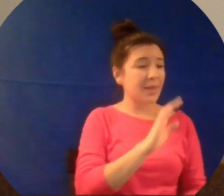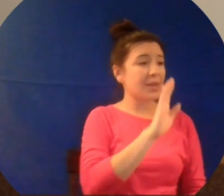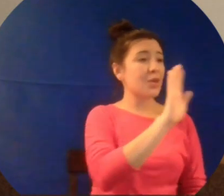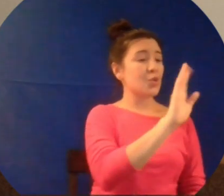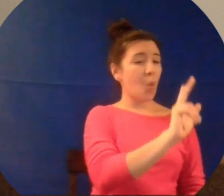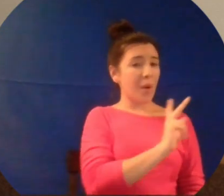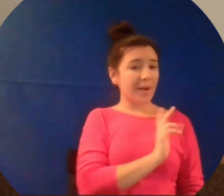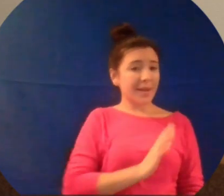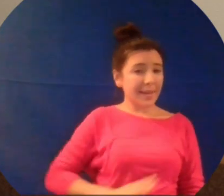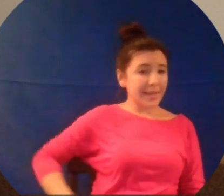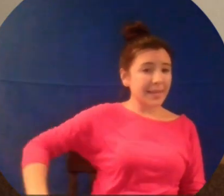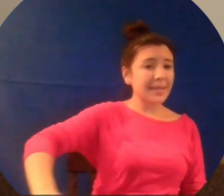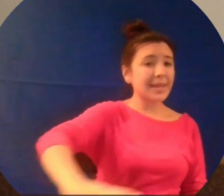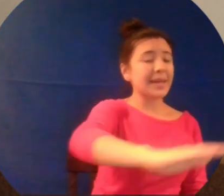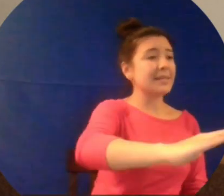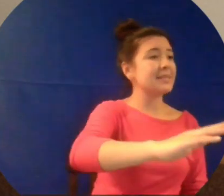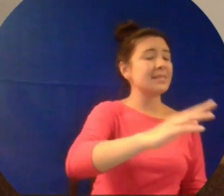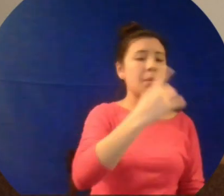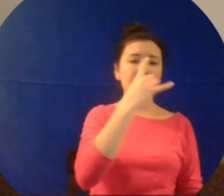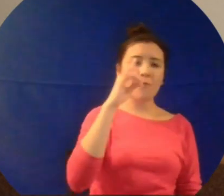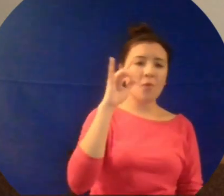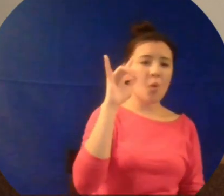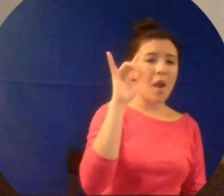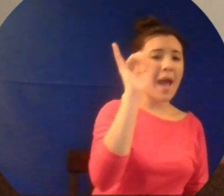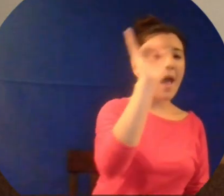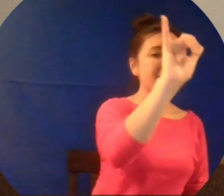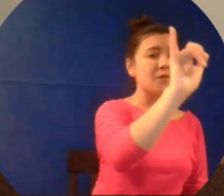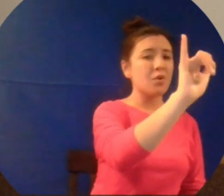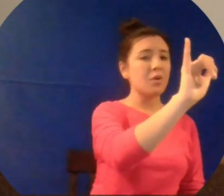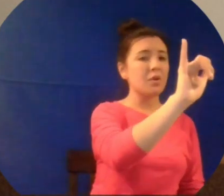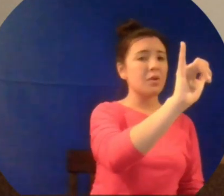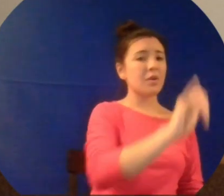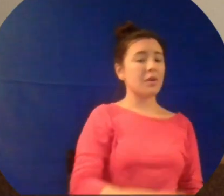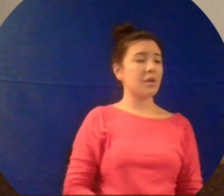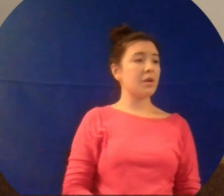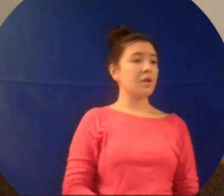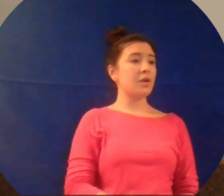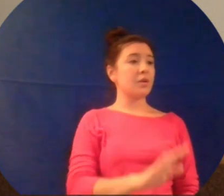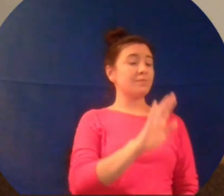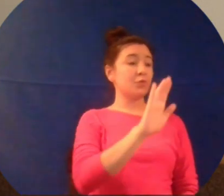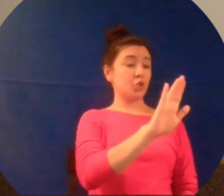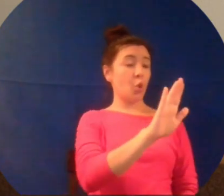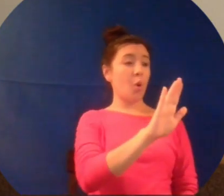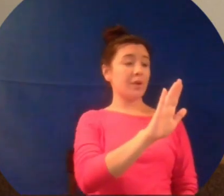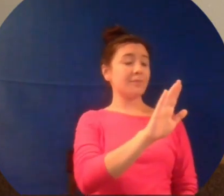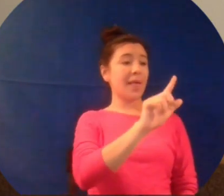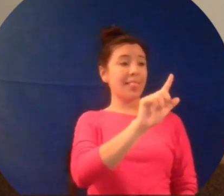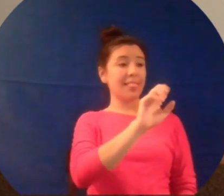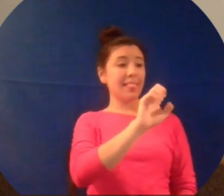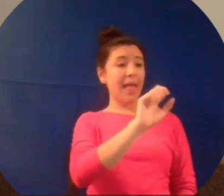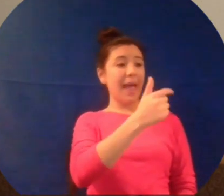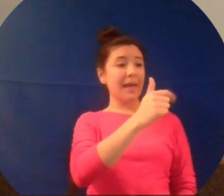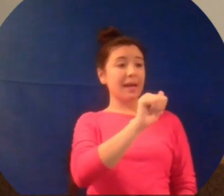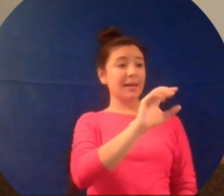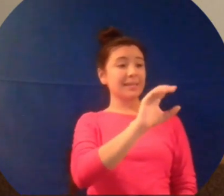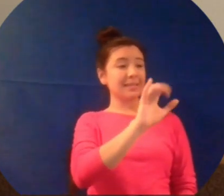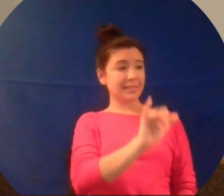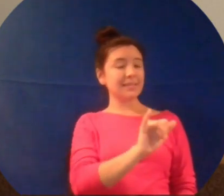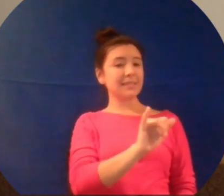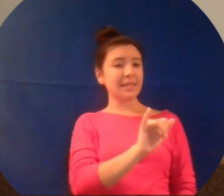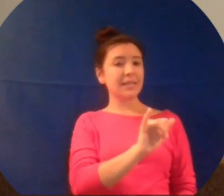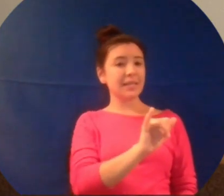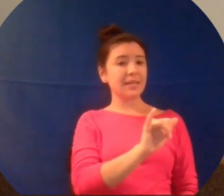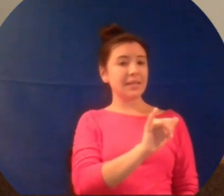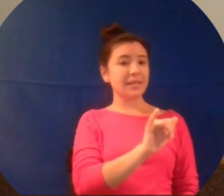house and your kingdom shall endure forever before me. Your throne shall stand firm